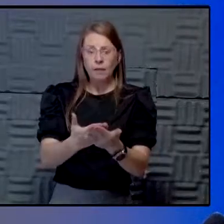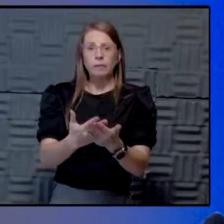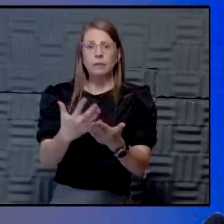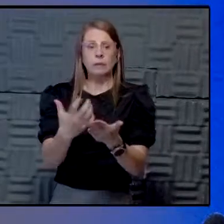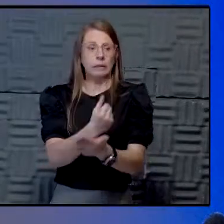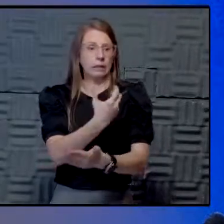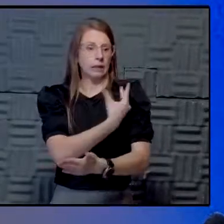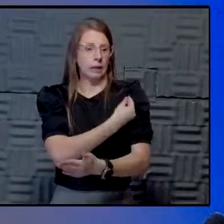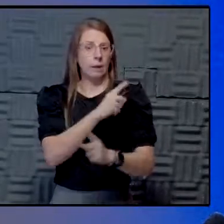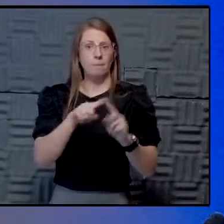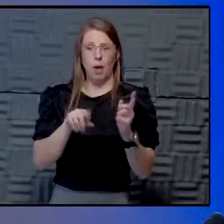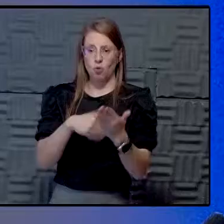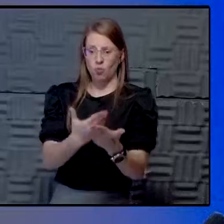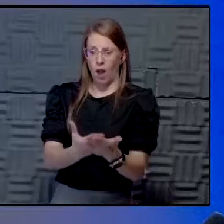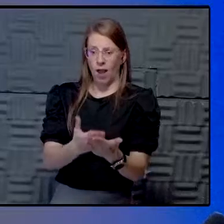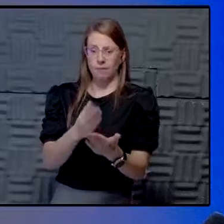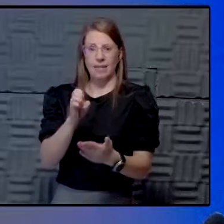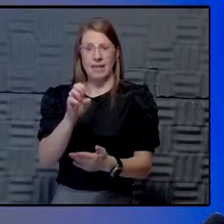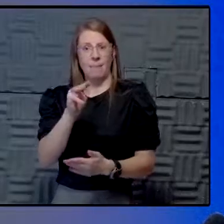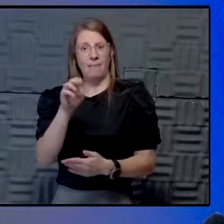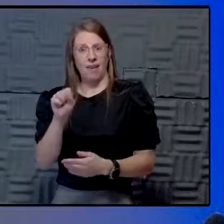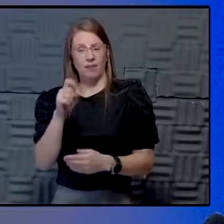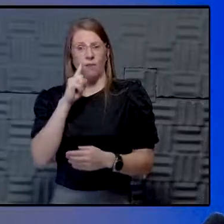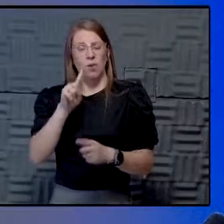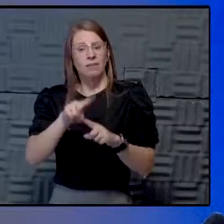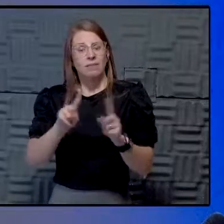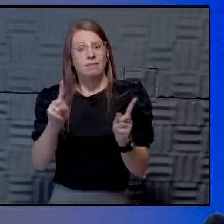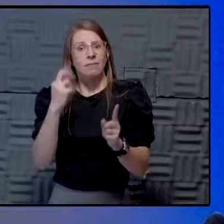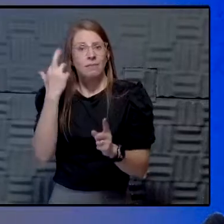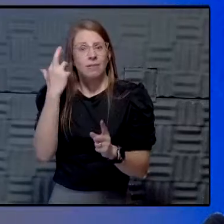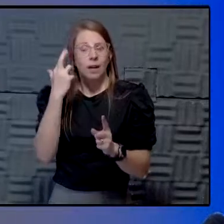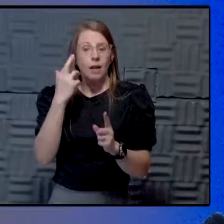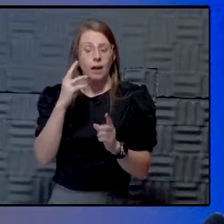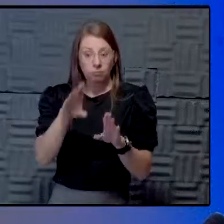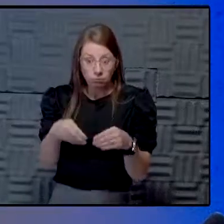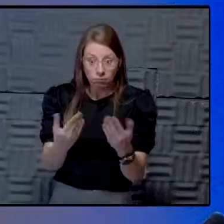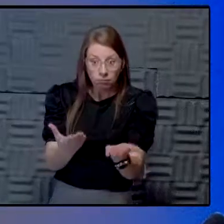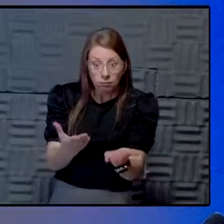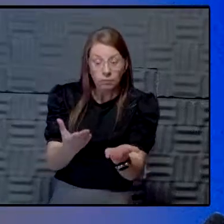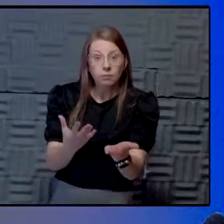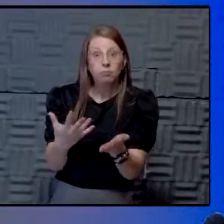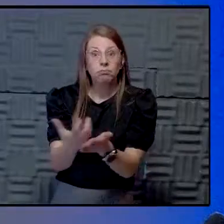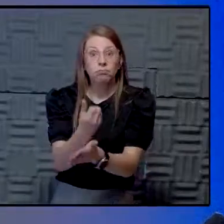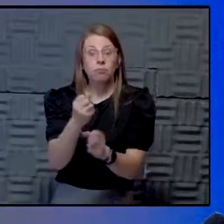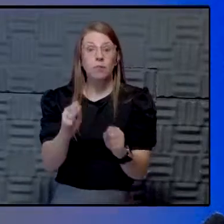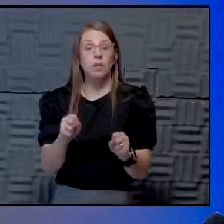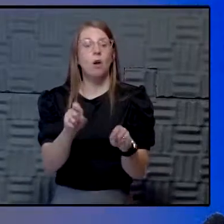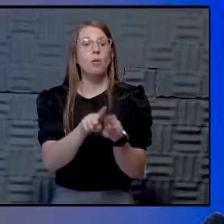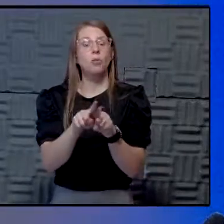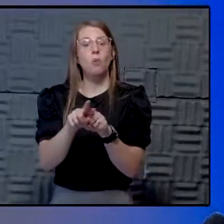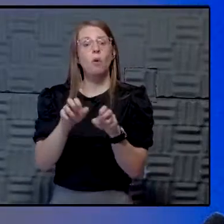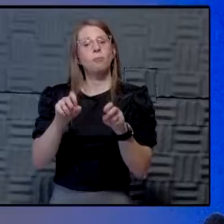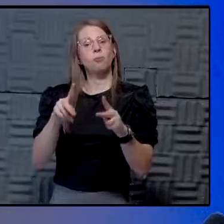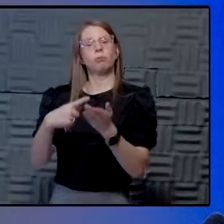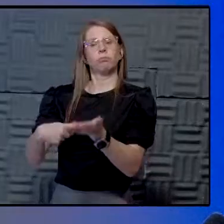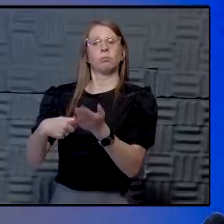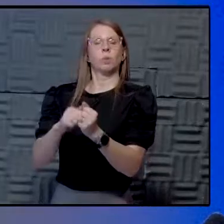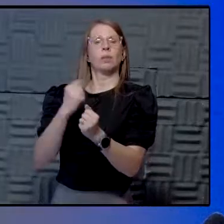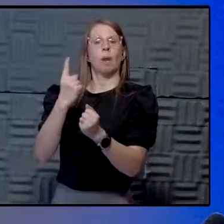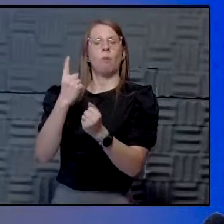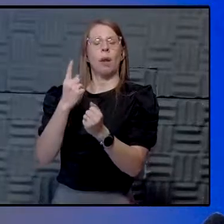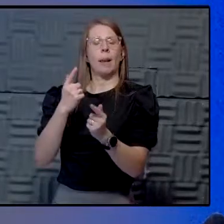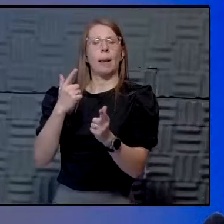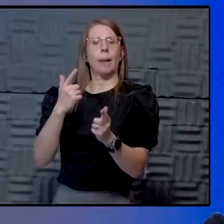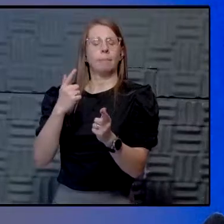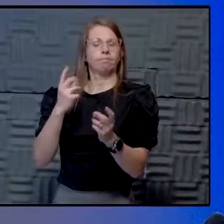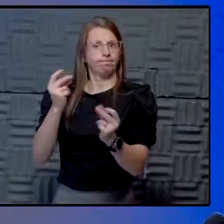another reason. And we're identifying those and giving them the opportunity. Yeah. And then they have the opportunity to talk to somebody immediately